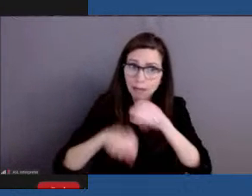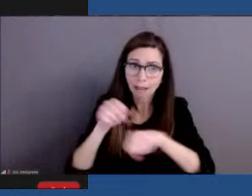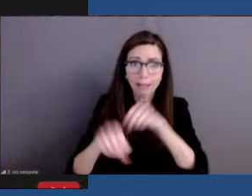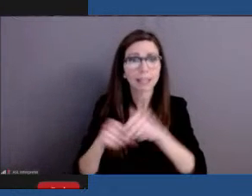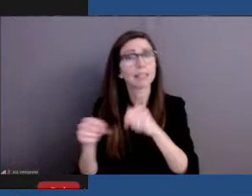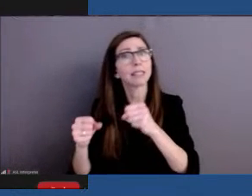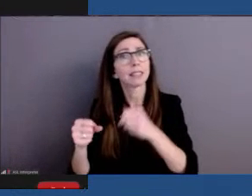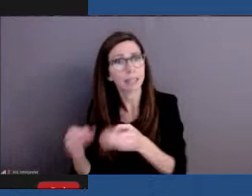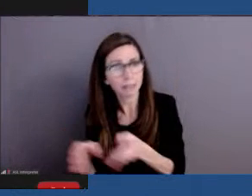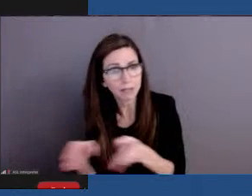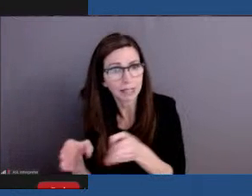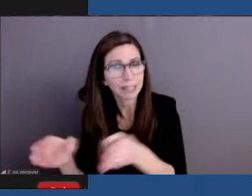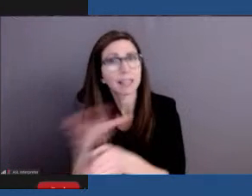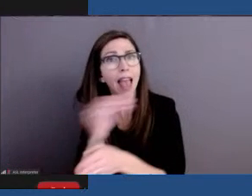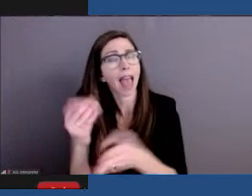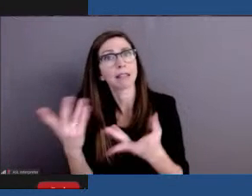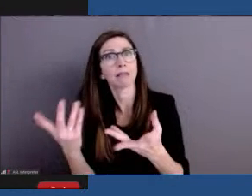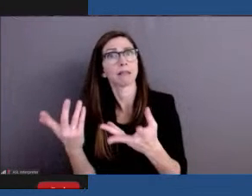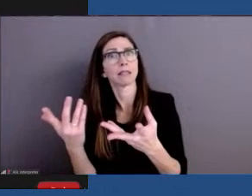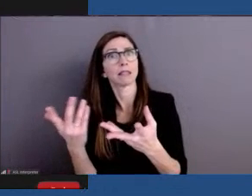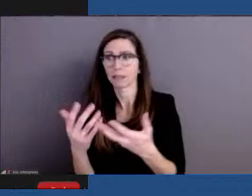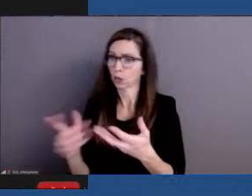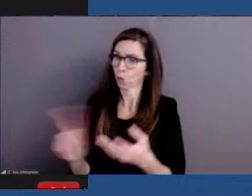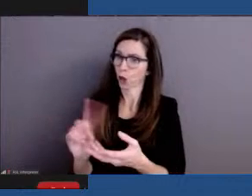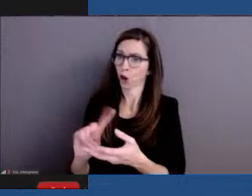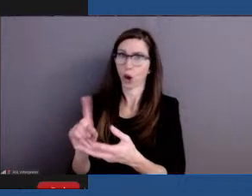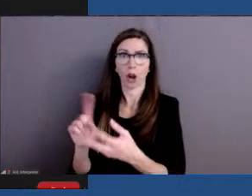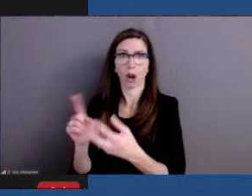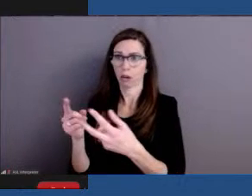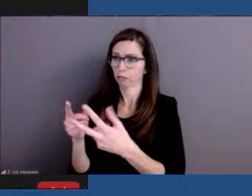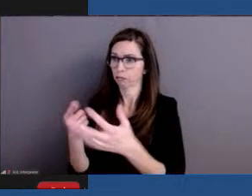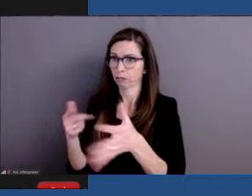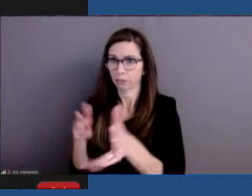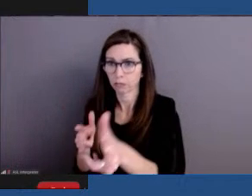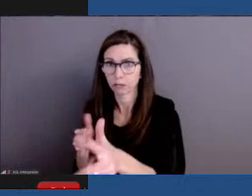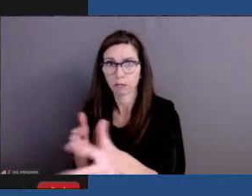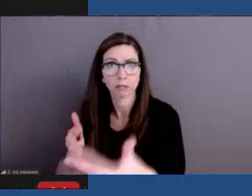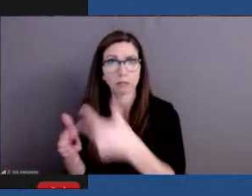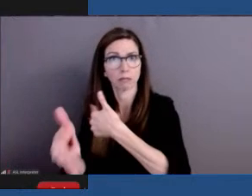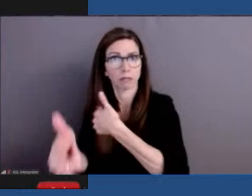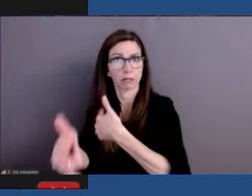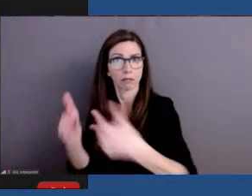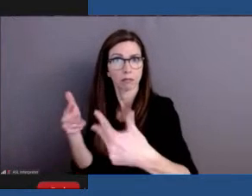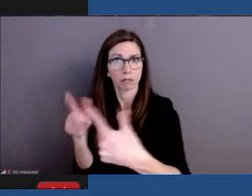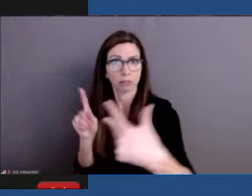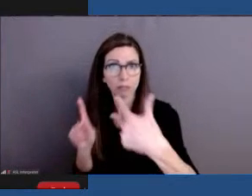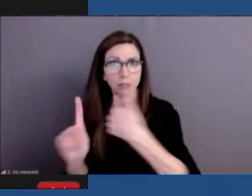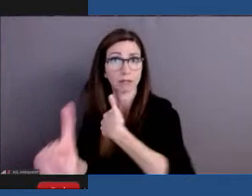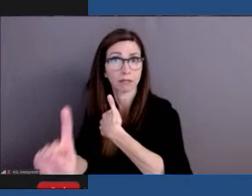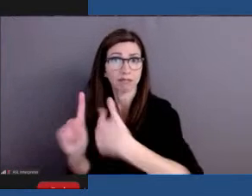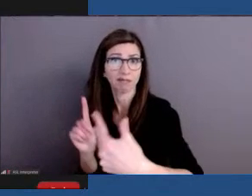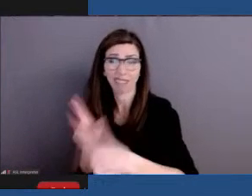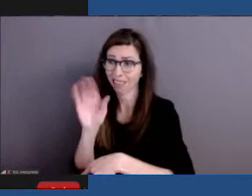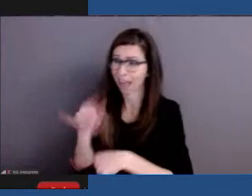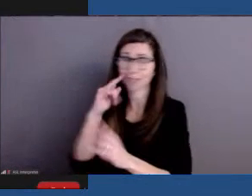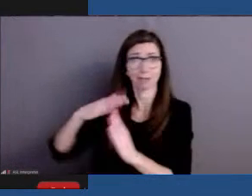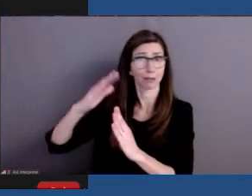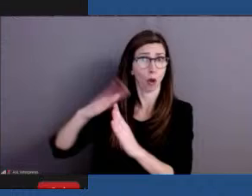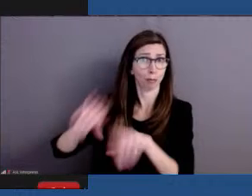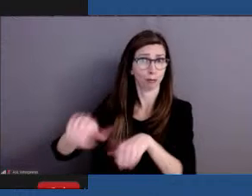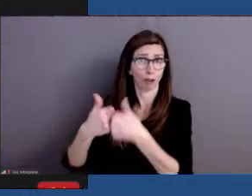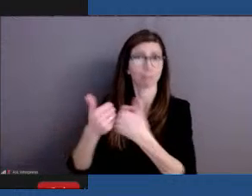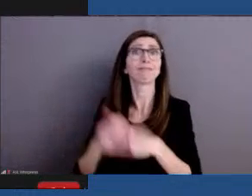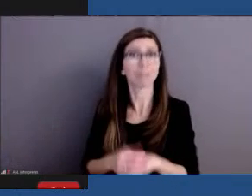have to say that so far this has been among one of the most challenging projects that I have worked on. And perhaps the